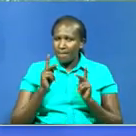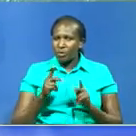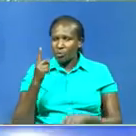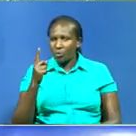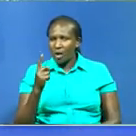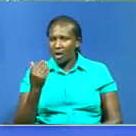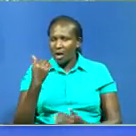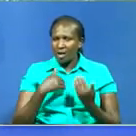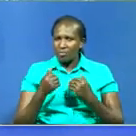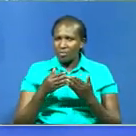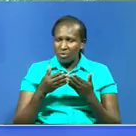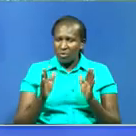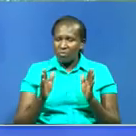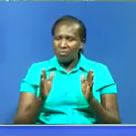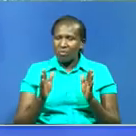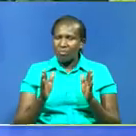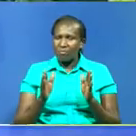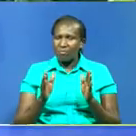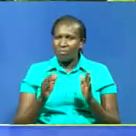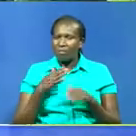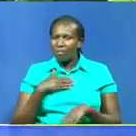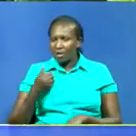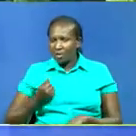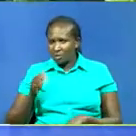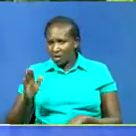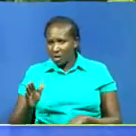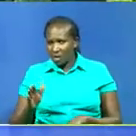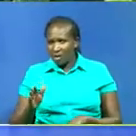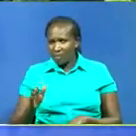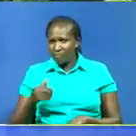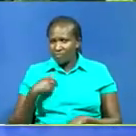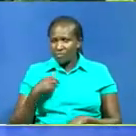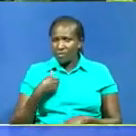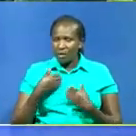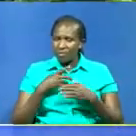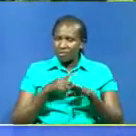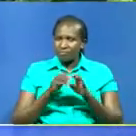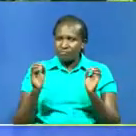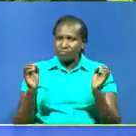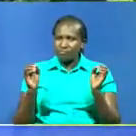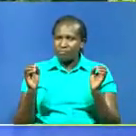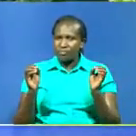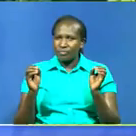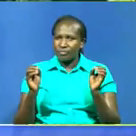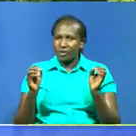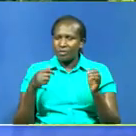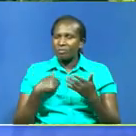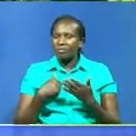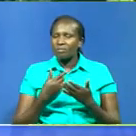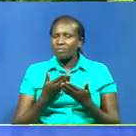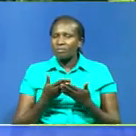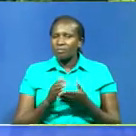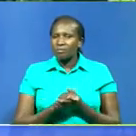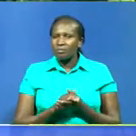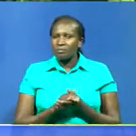maswali, nitamfungulia file. Nimwambie my daughter clinic anaendaga this time. My daughter shule record yake na